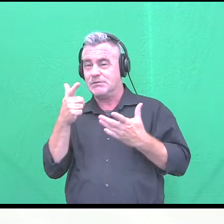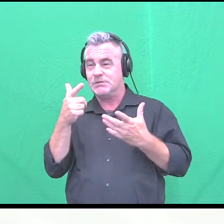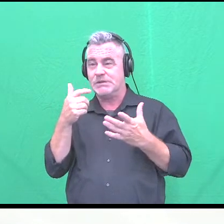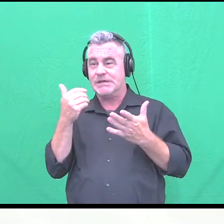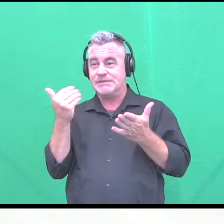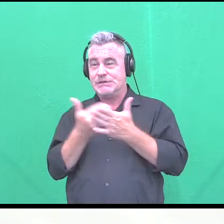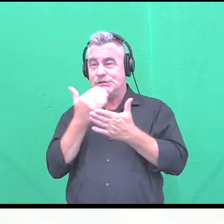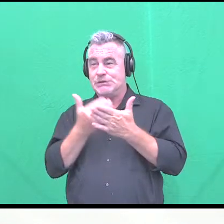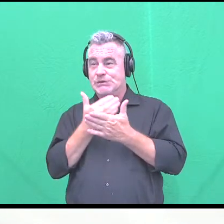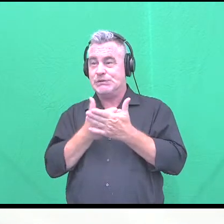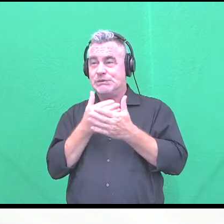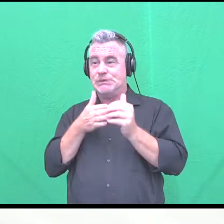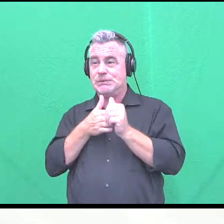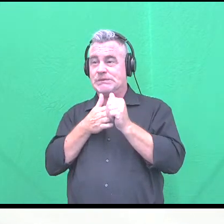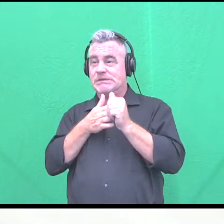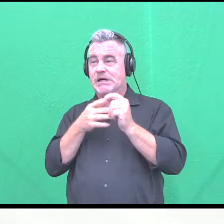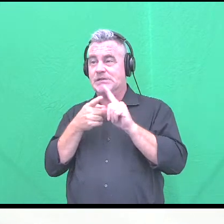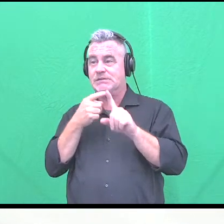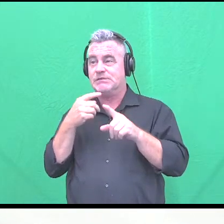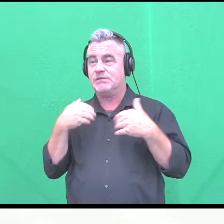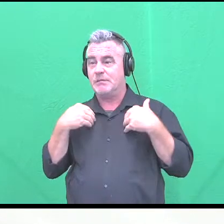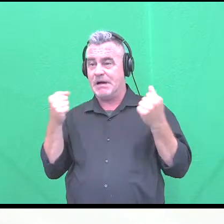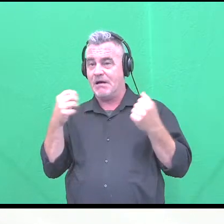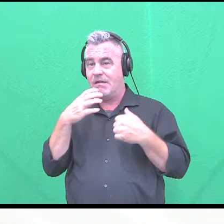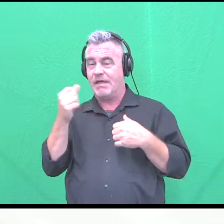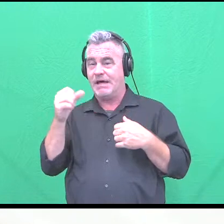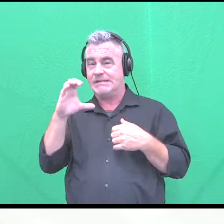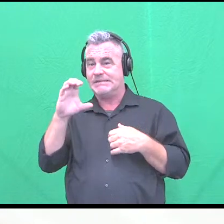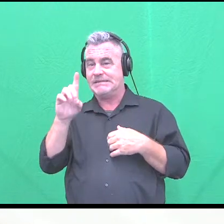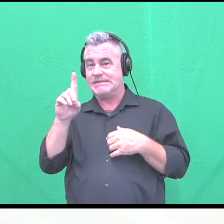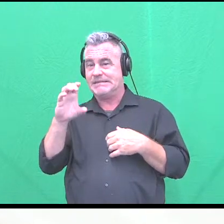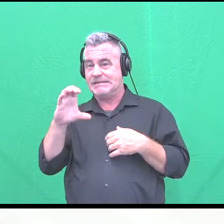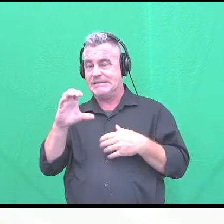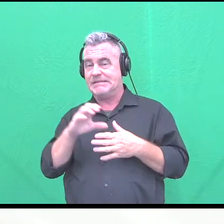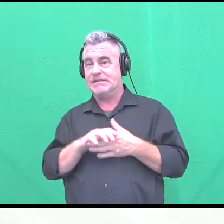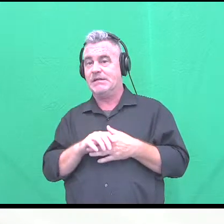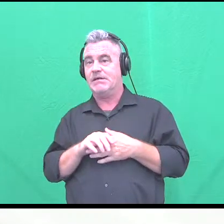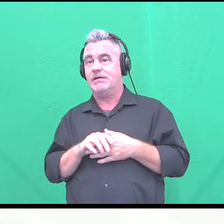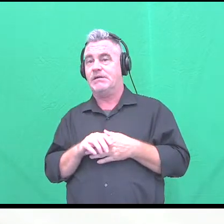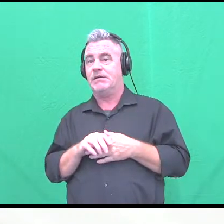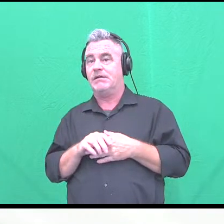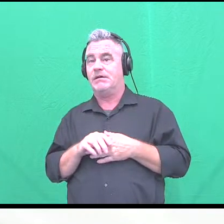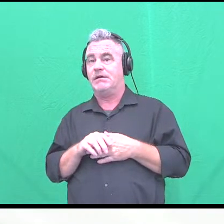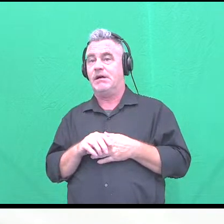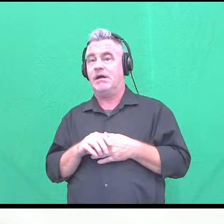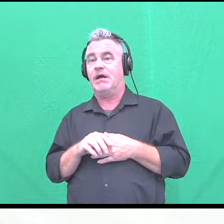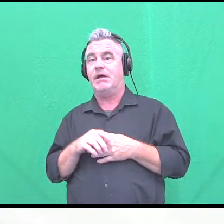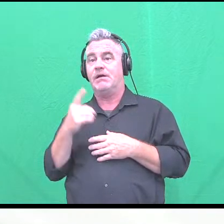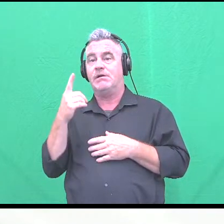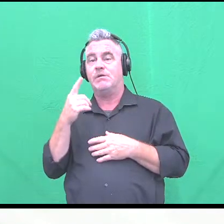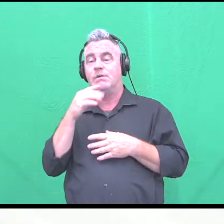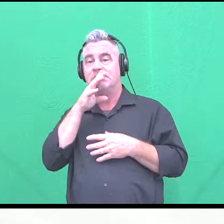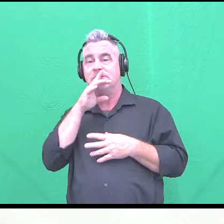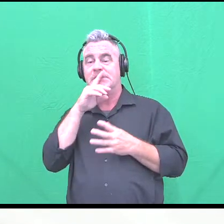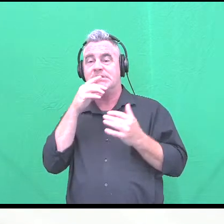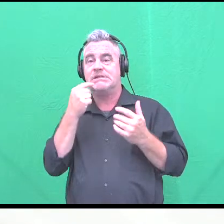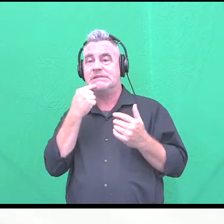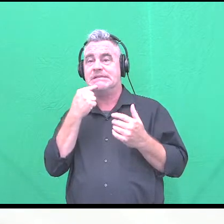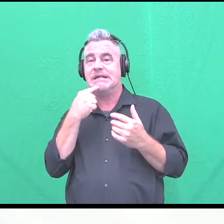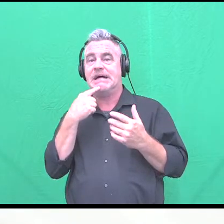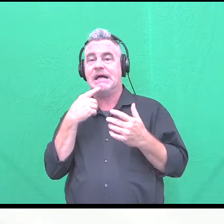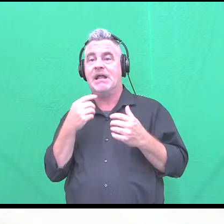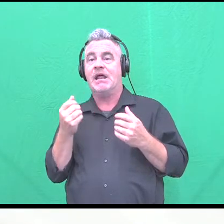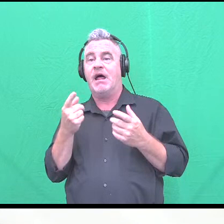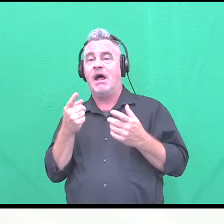the California Department of Health and the CDC, as one of the speakers tonight mentioned. And that updated guidance